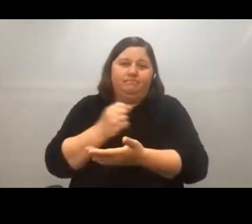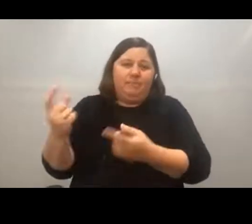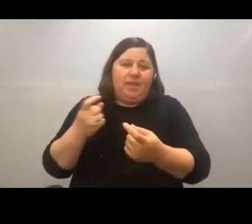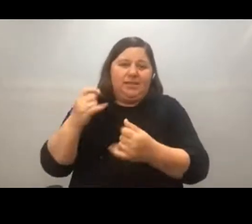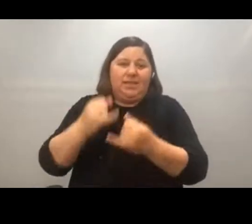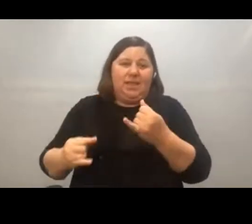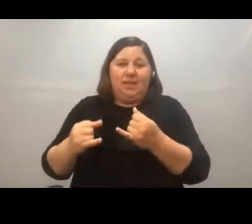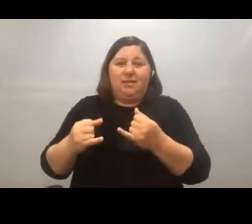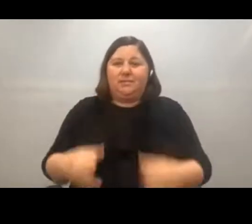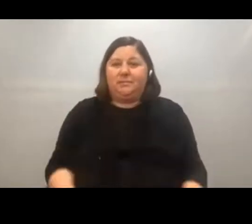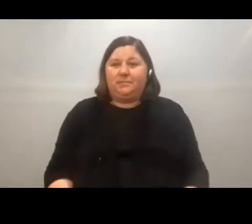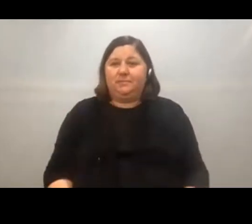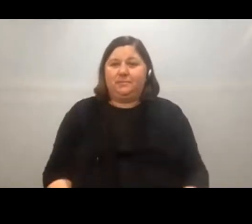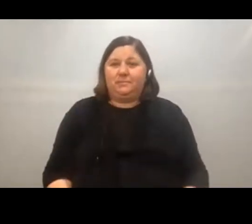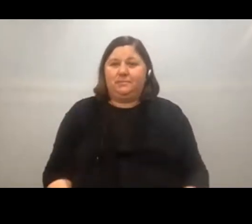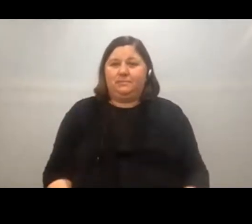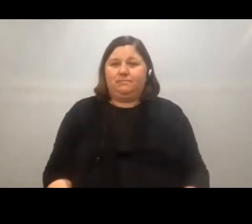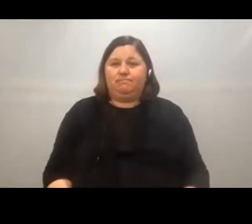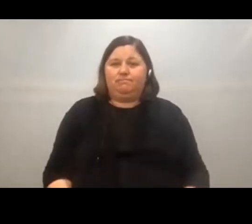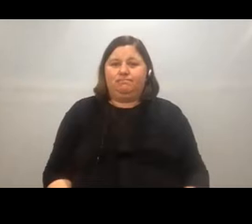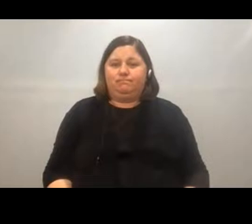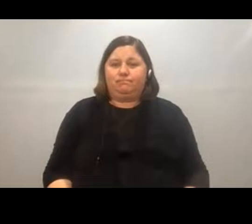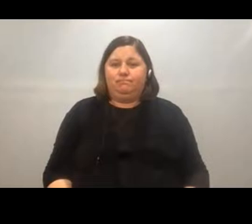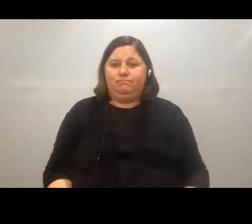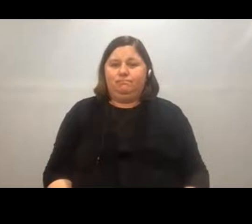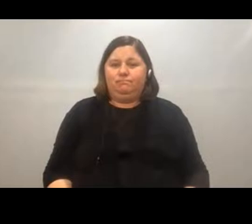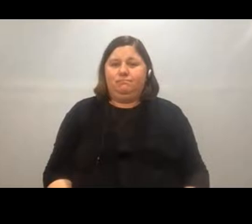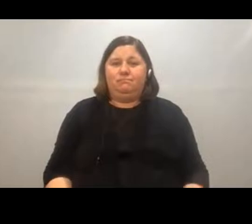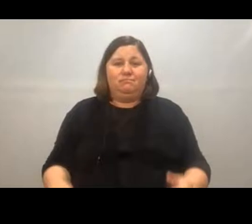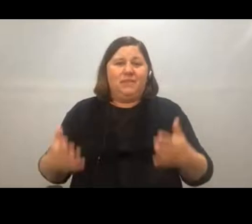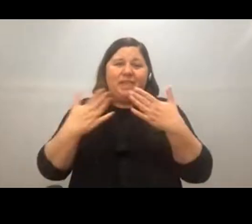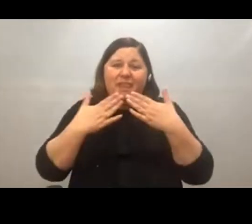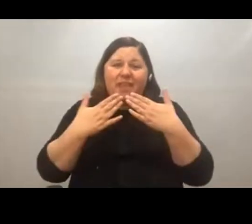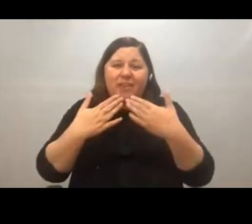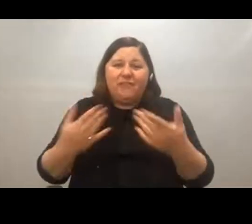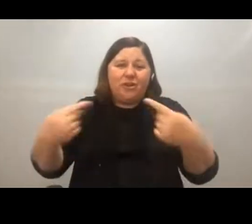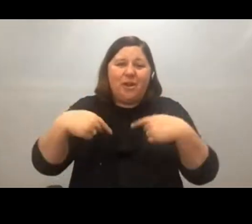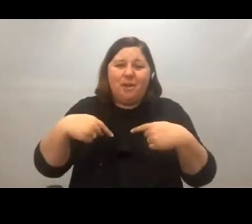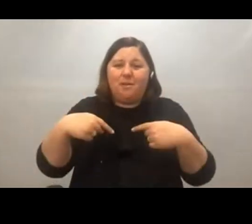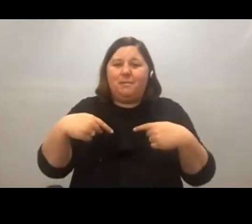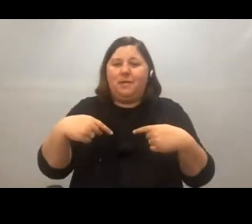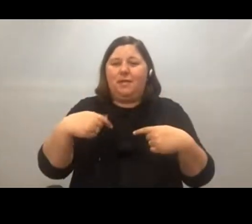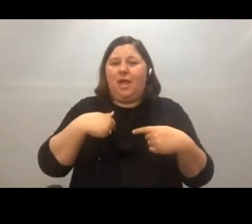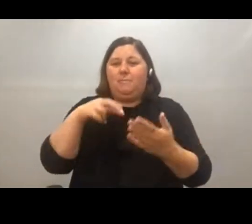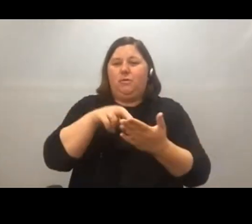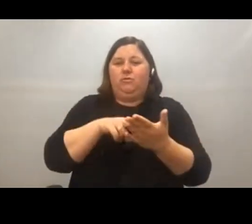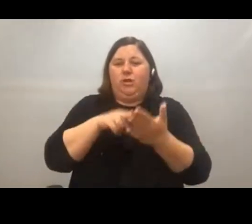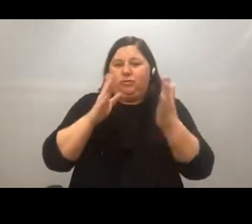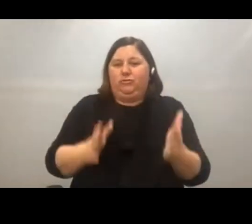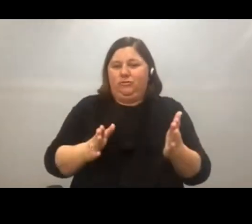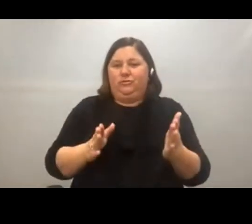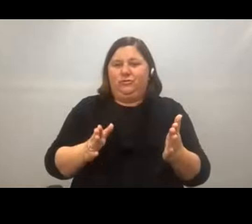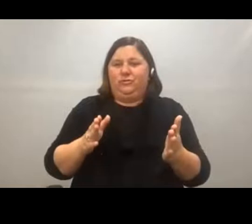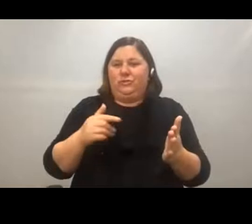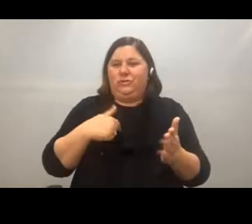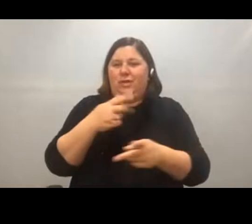address it um just thank you for coming and i said i was at rack i'm the registrar so i um help